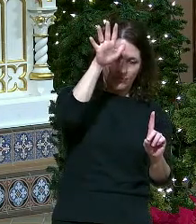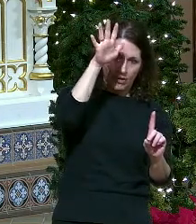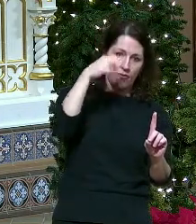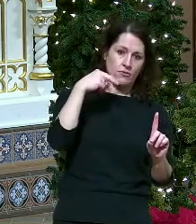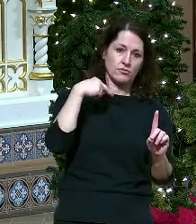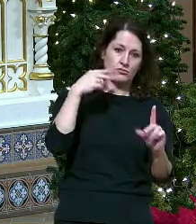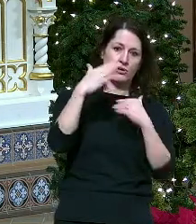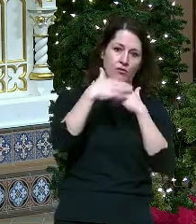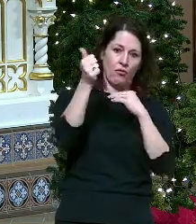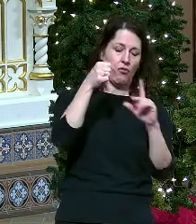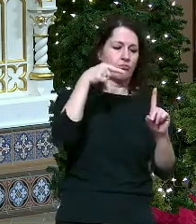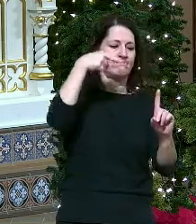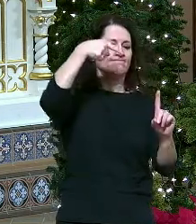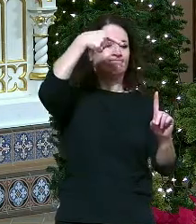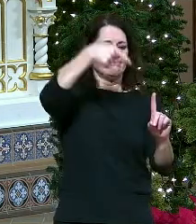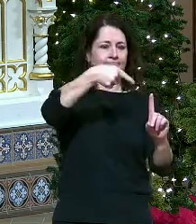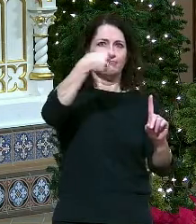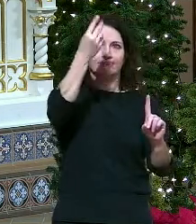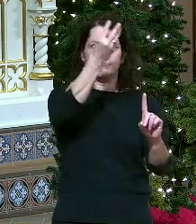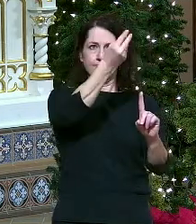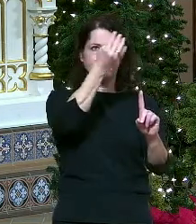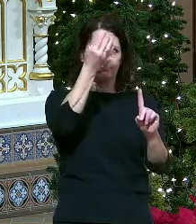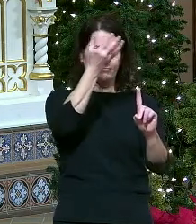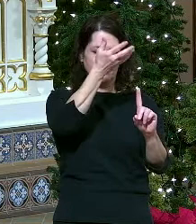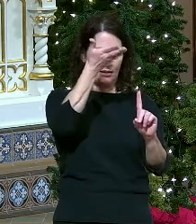You are my beloved Son.